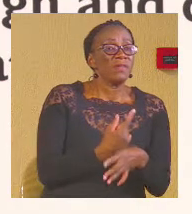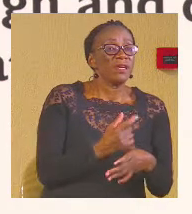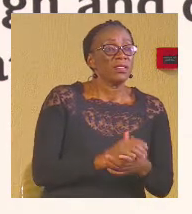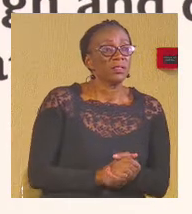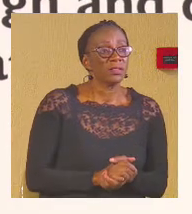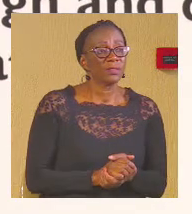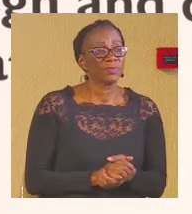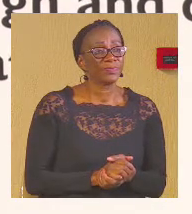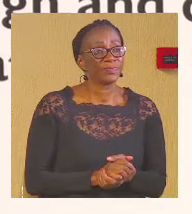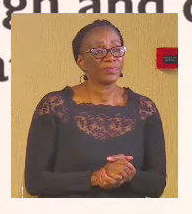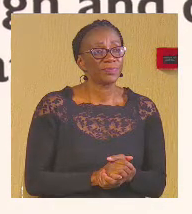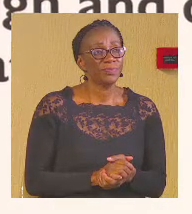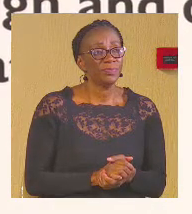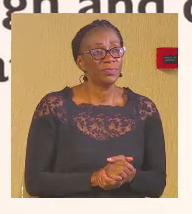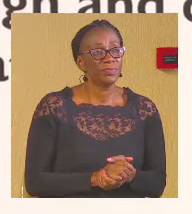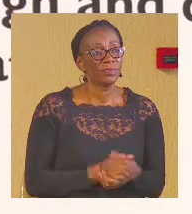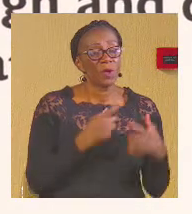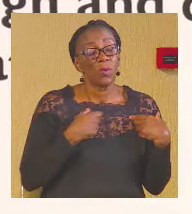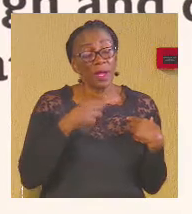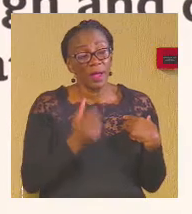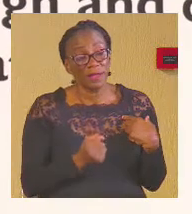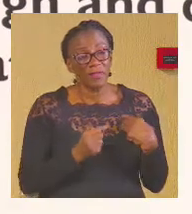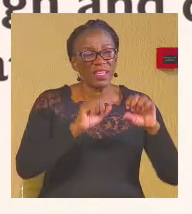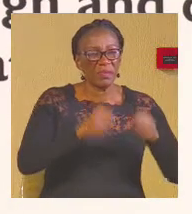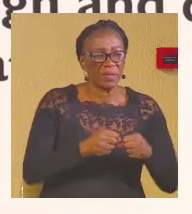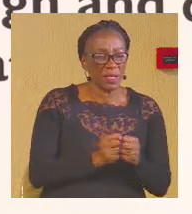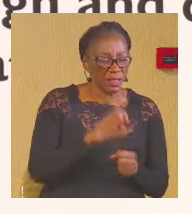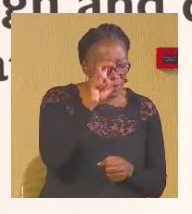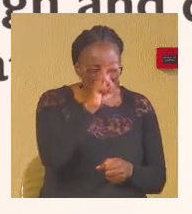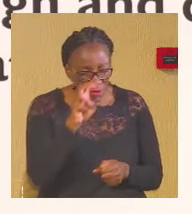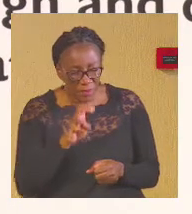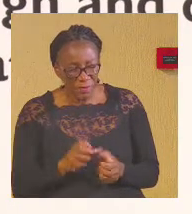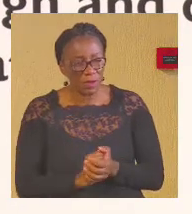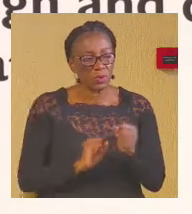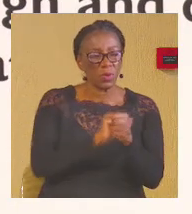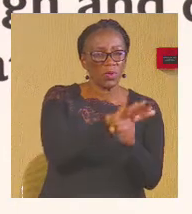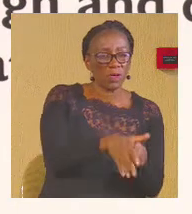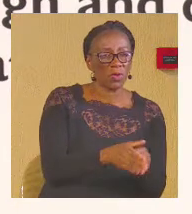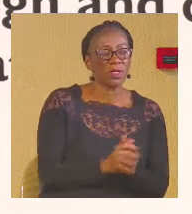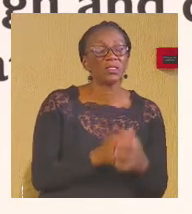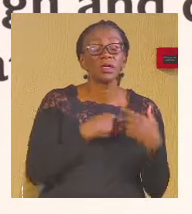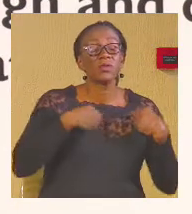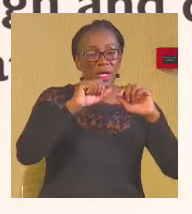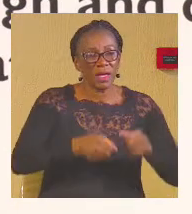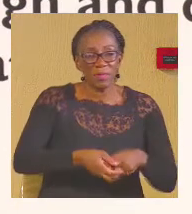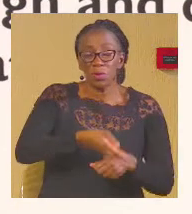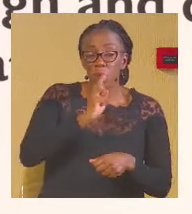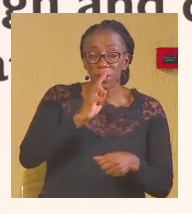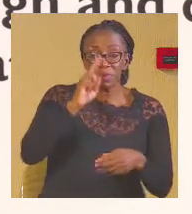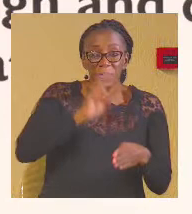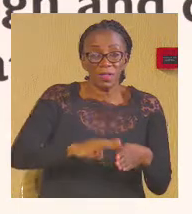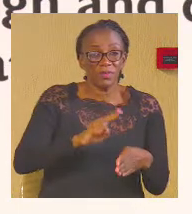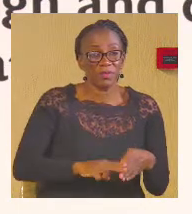capabilities to do surveillance of disease outbreaks, as well as to respond accordingly. And